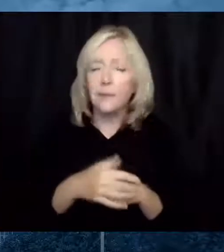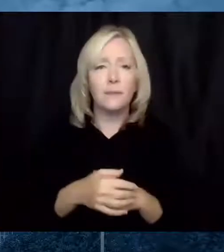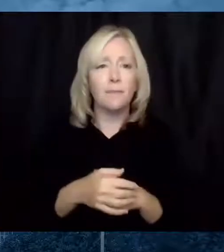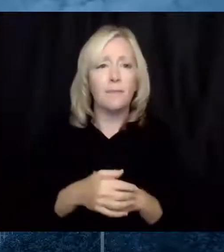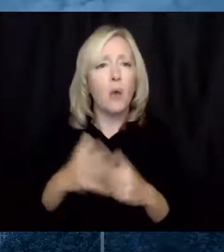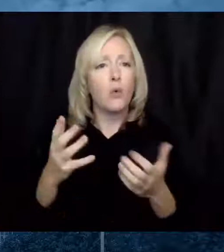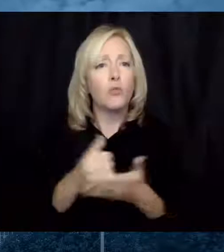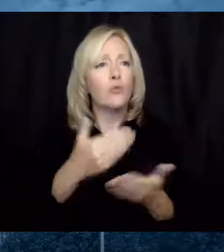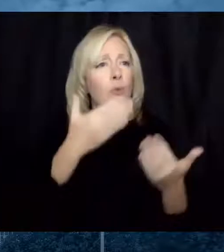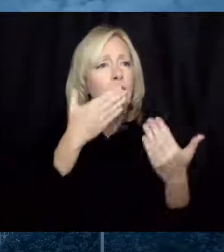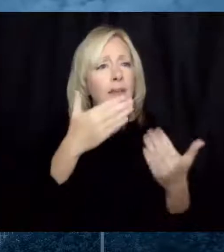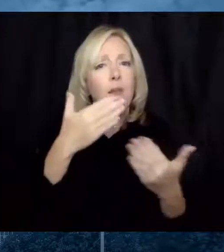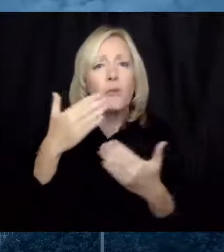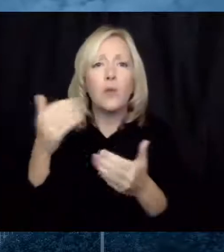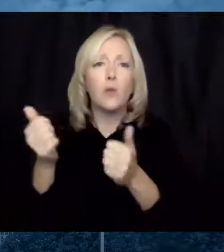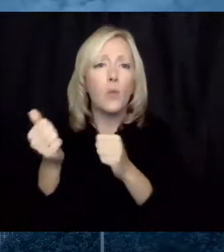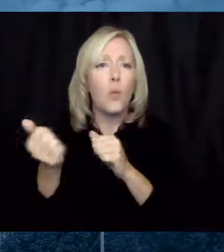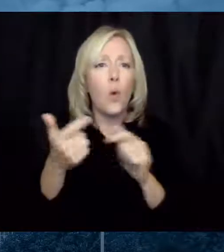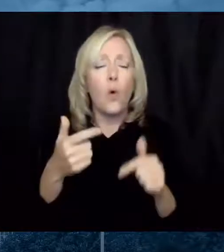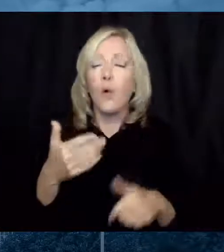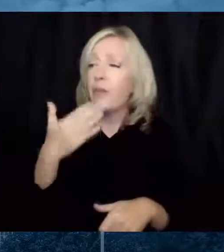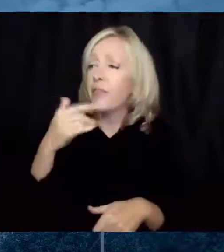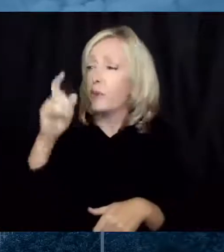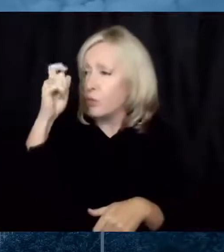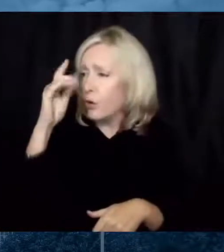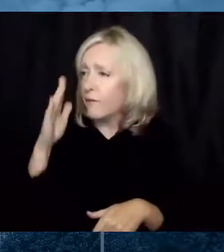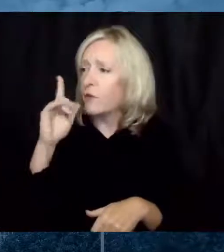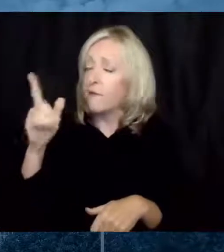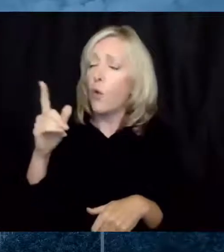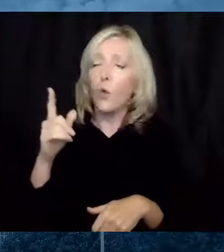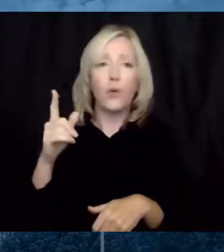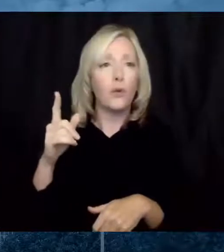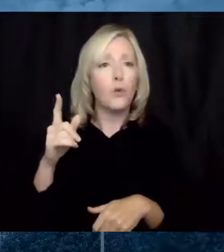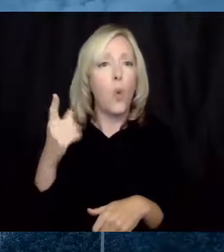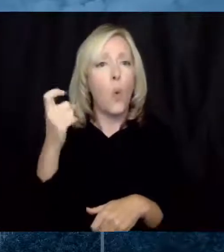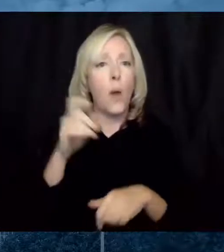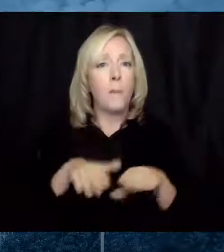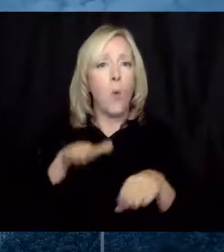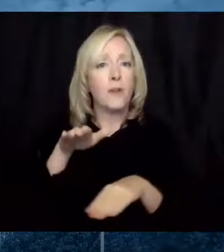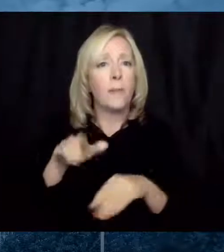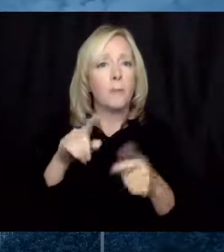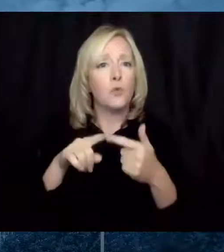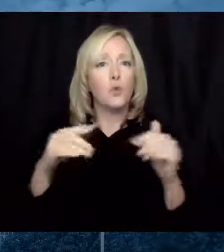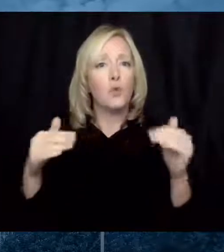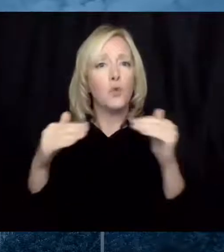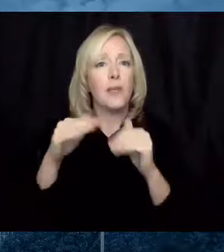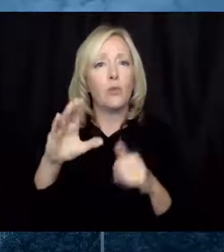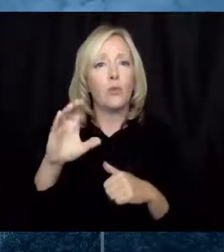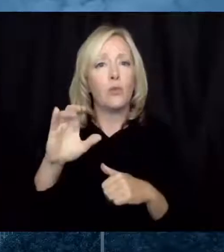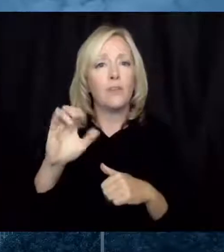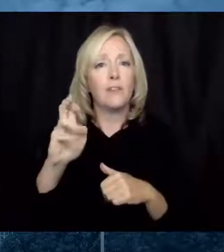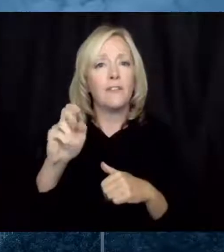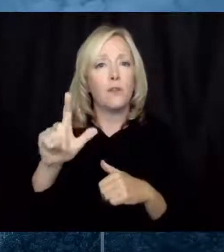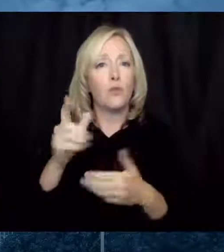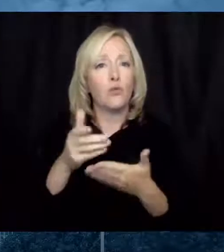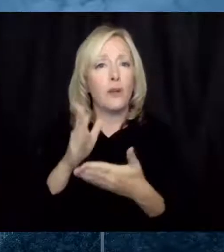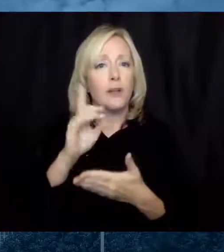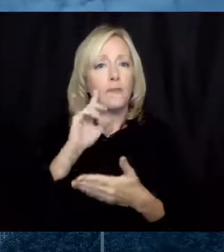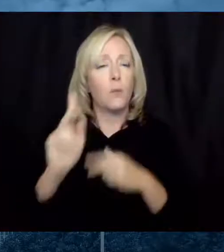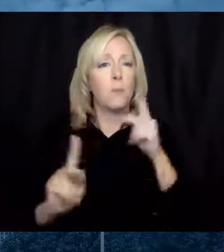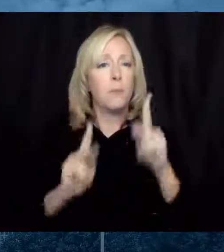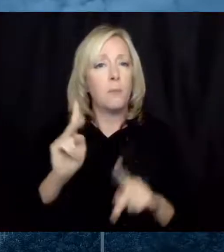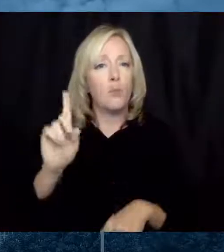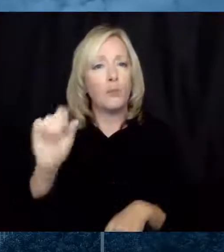Heffernan, and thank you, Governor Carney, for taking another step towards civil rights and equity for people with disabilities.